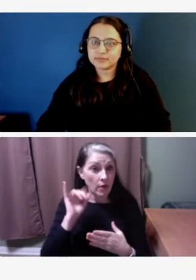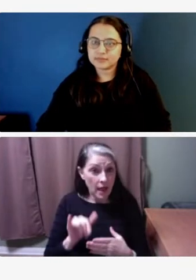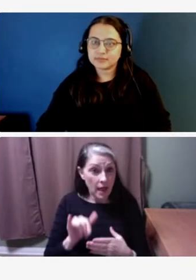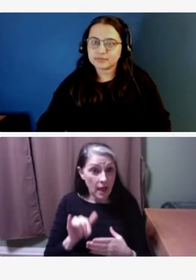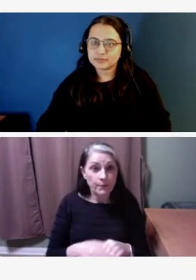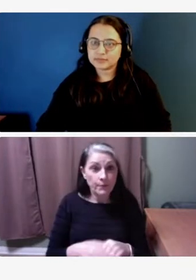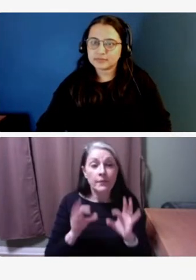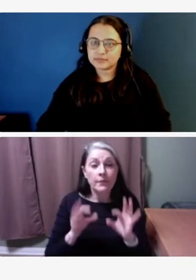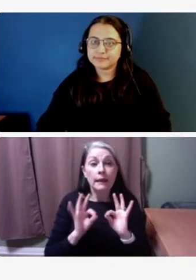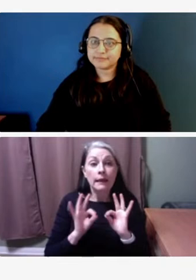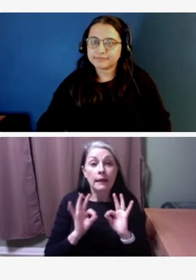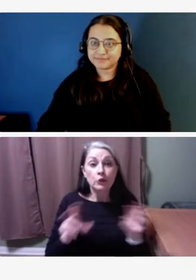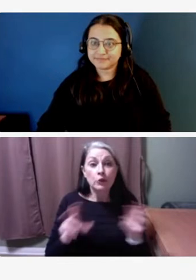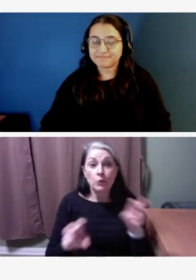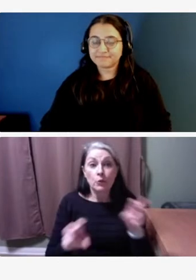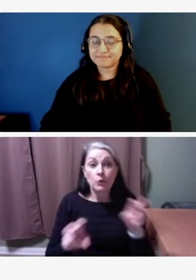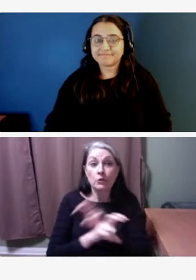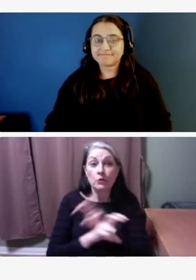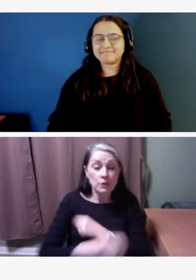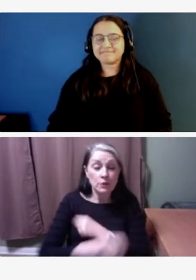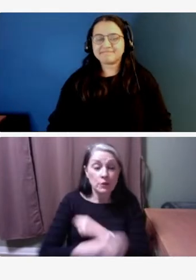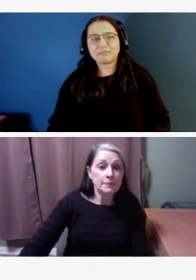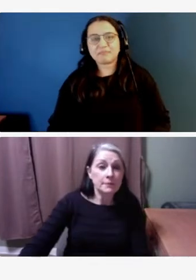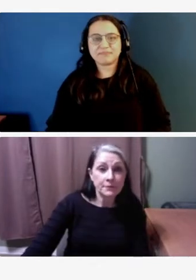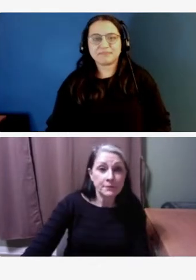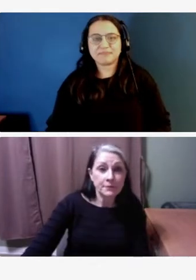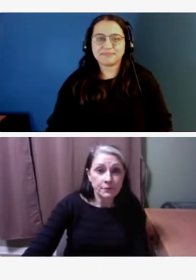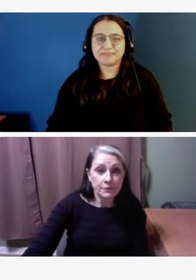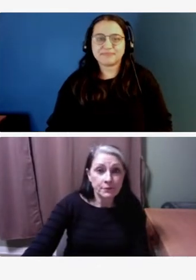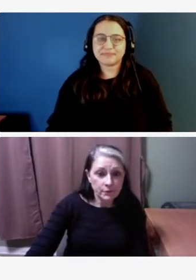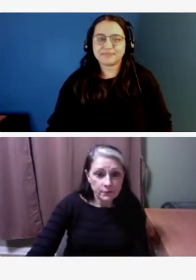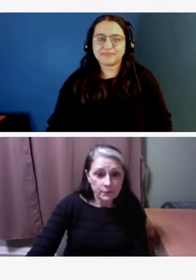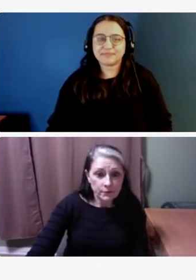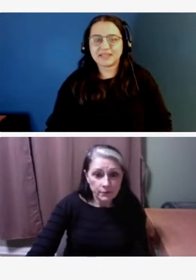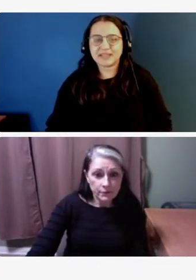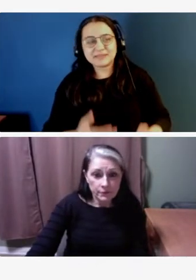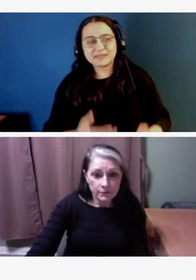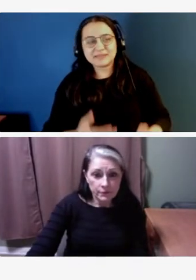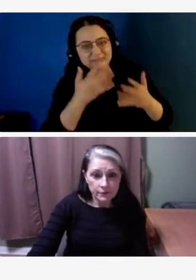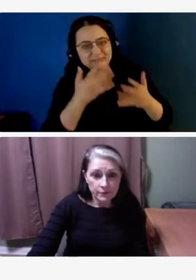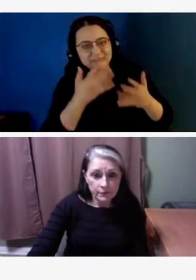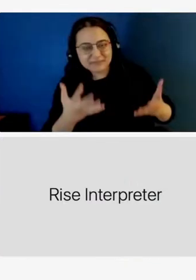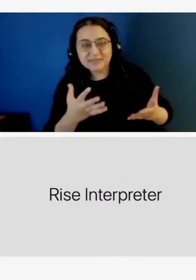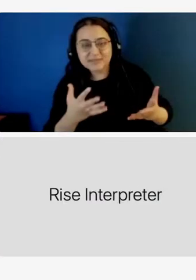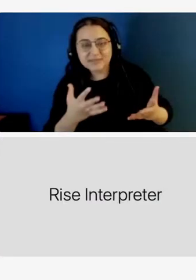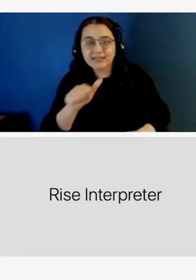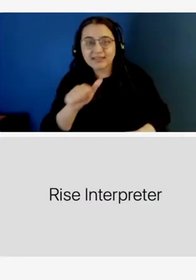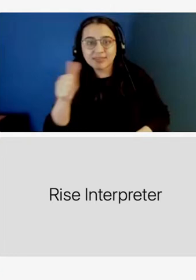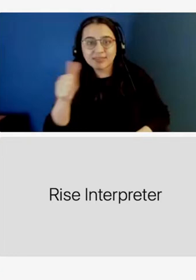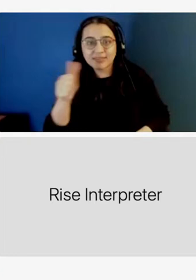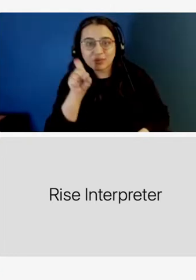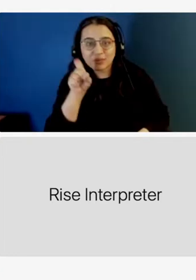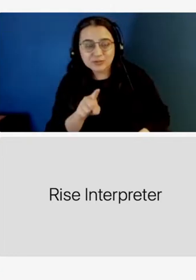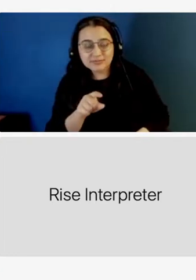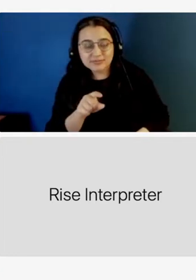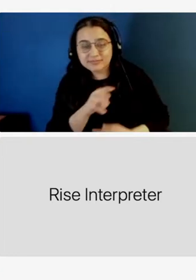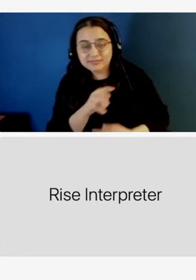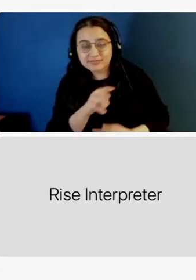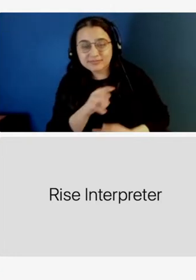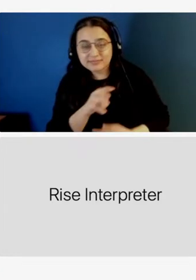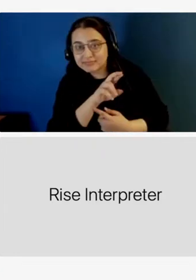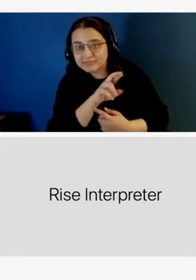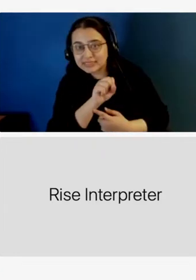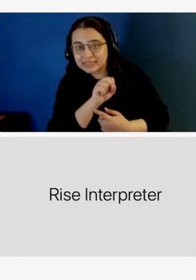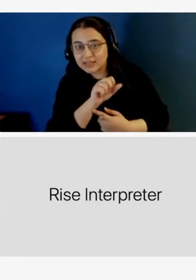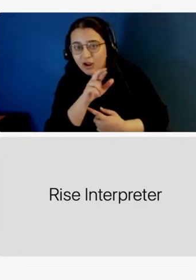it. Thank you. Thank you very much. Any other questions? Mrs. Harrow? I just have a comment, not really any